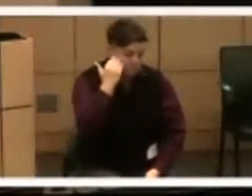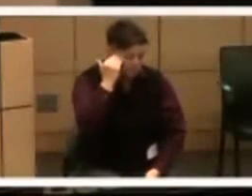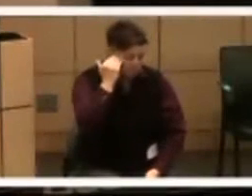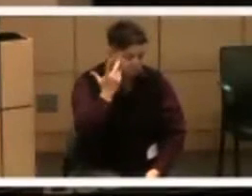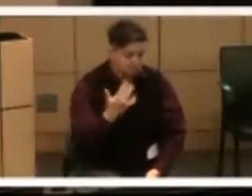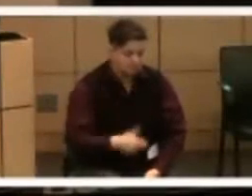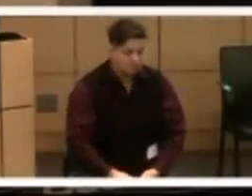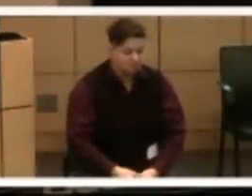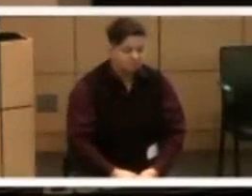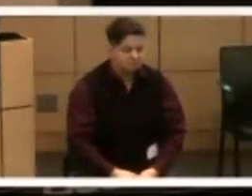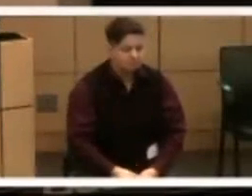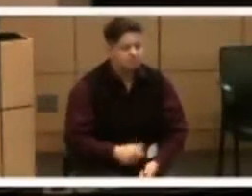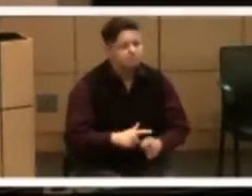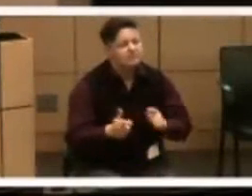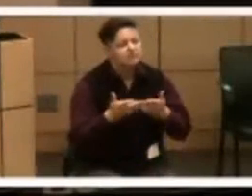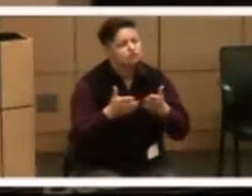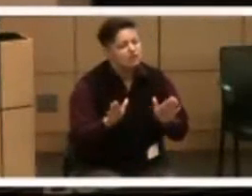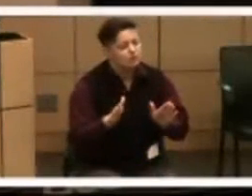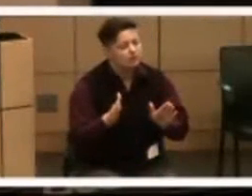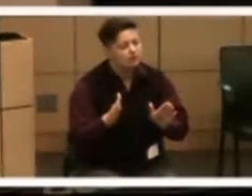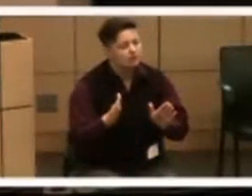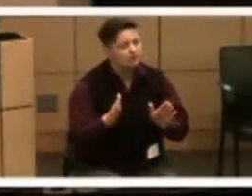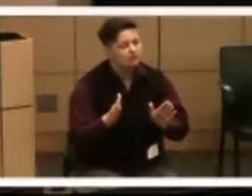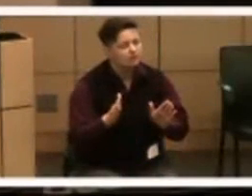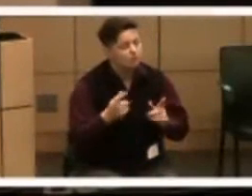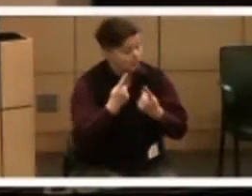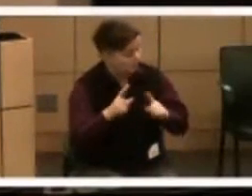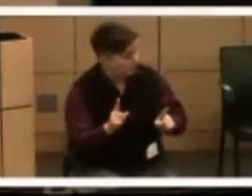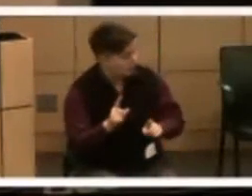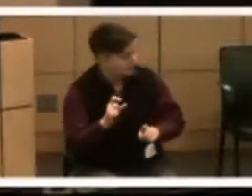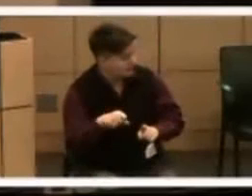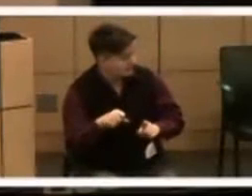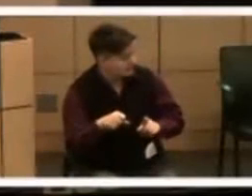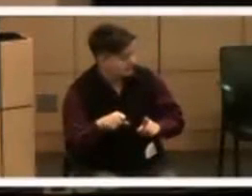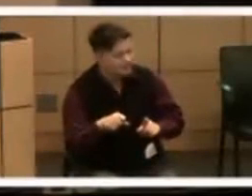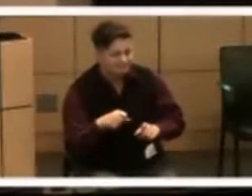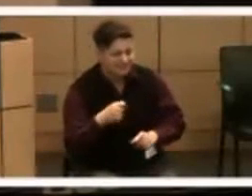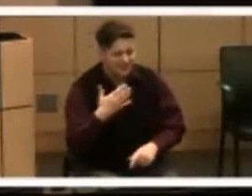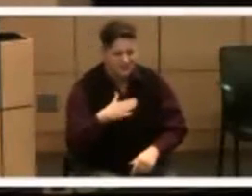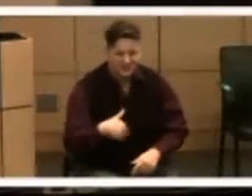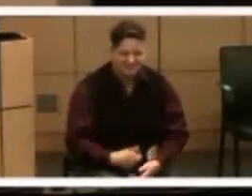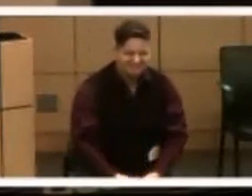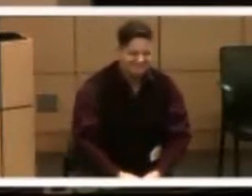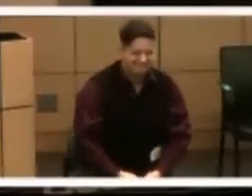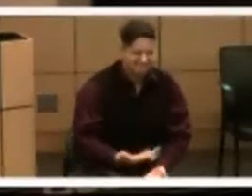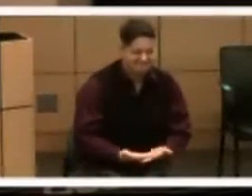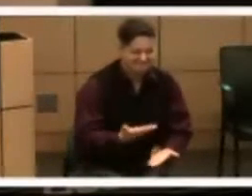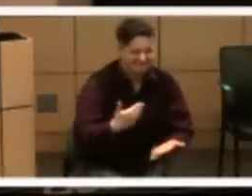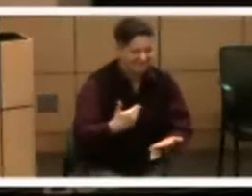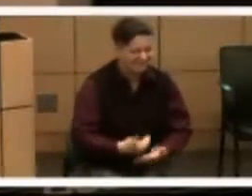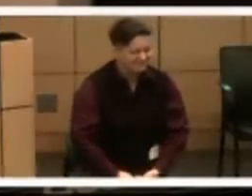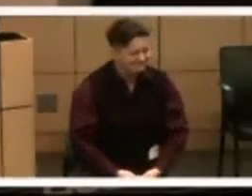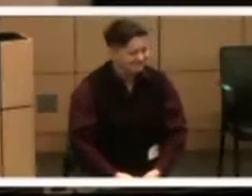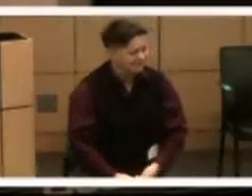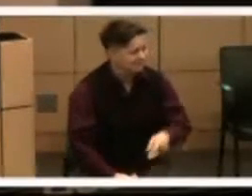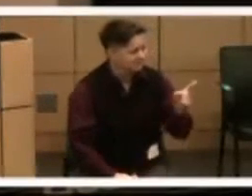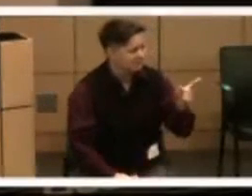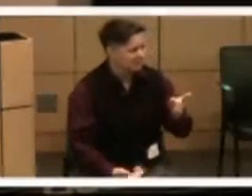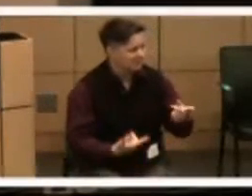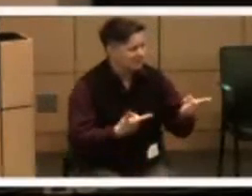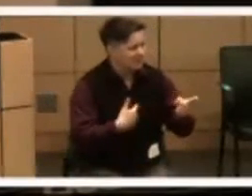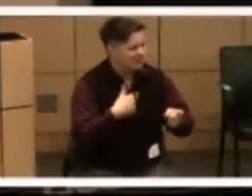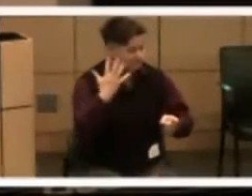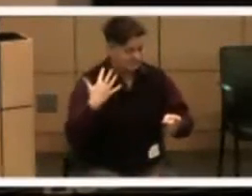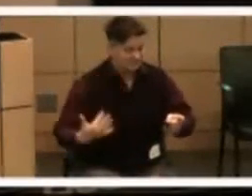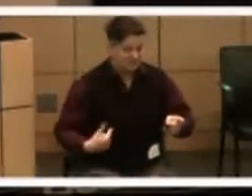yeah, I don't have any data about whether it'll work or not, I guess is the issue. Yeah. Well, and I'm assuming I could probably just go into the classroom and practice it